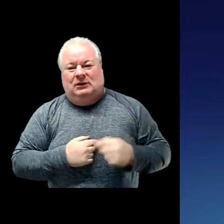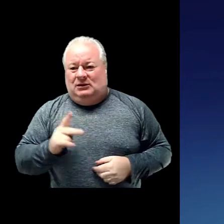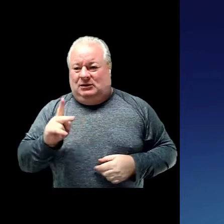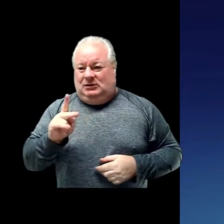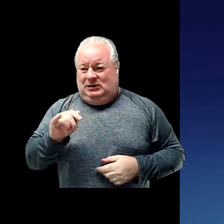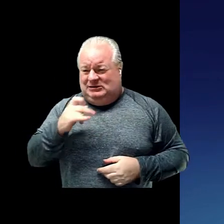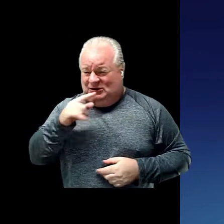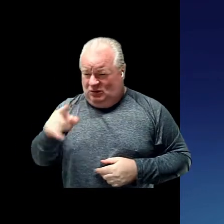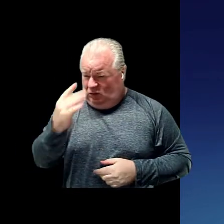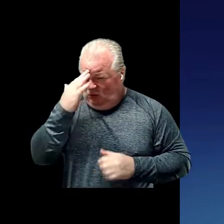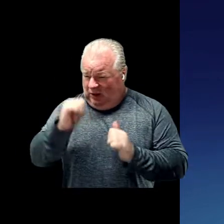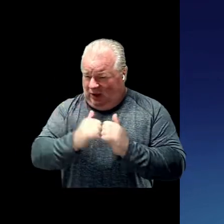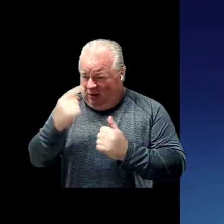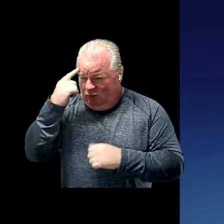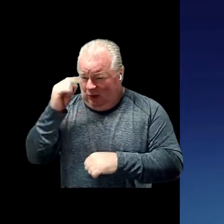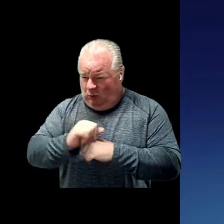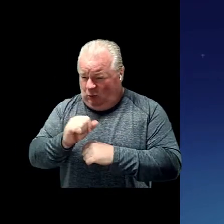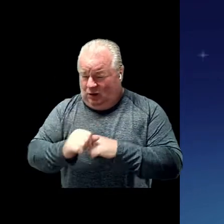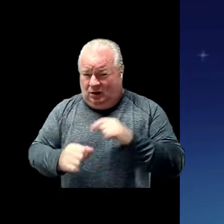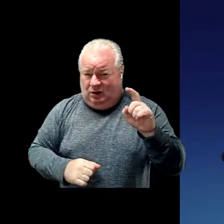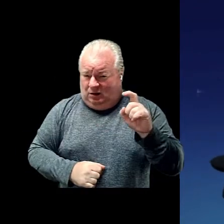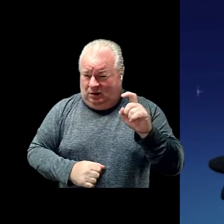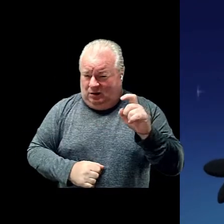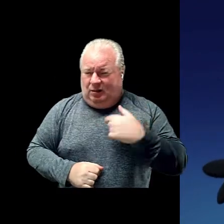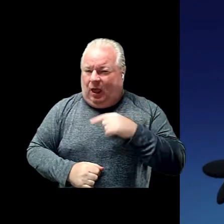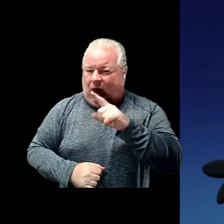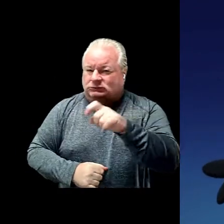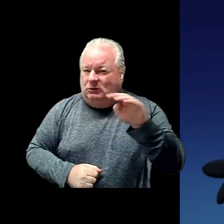Katie says you know how our brains work, said Mojo.